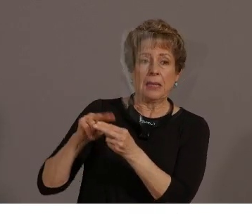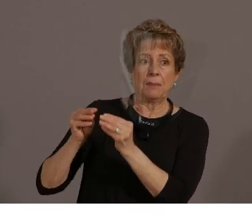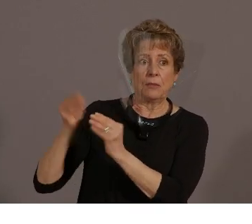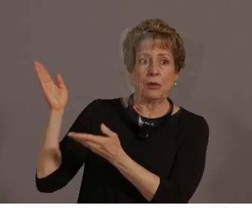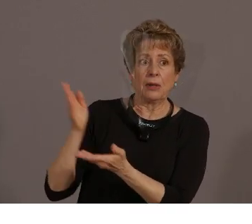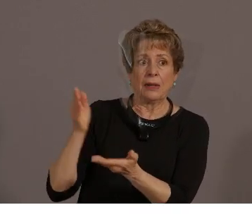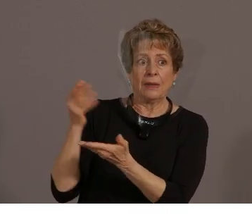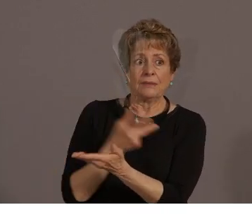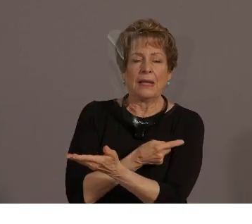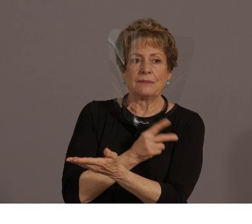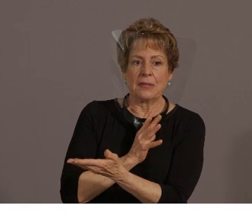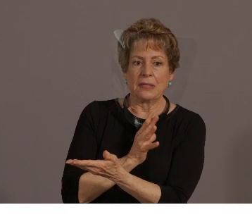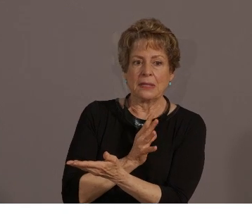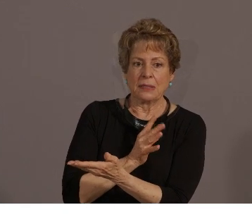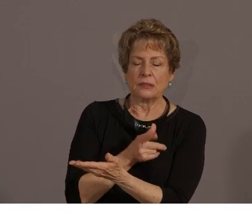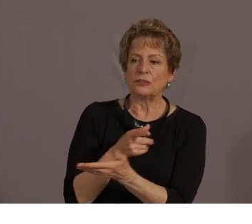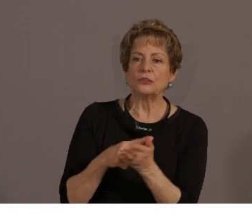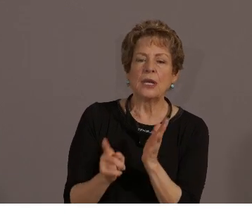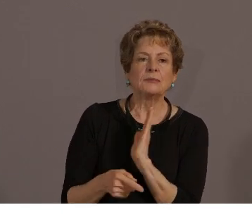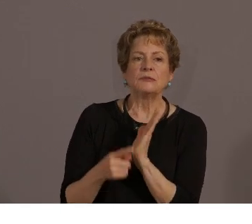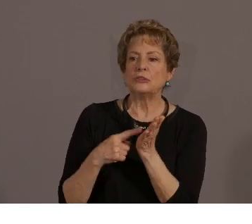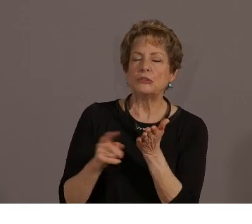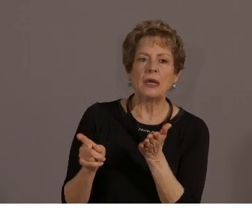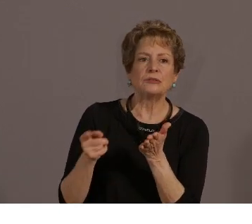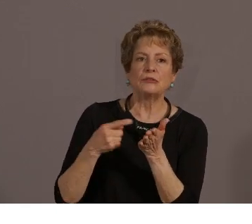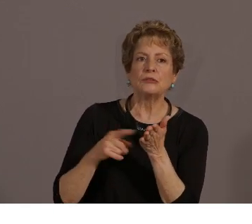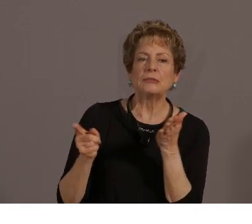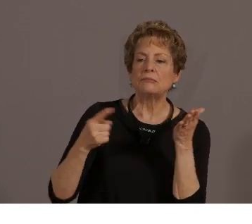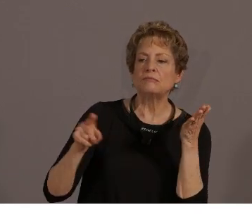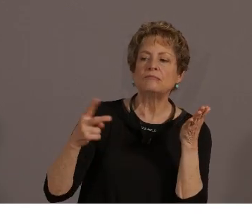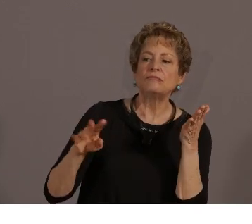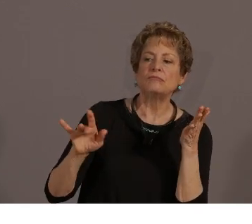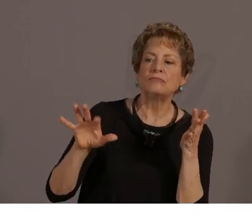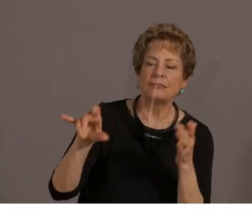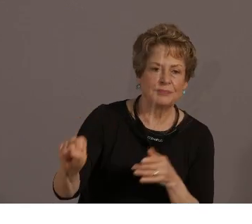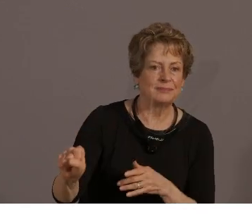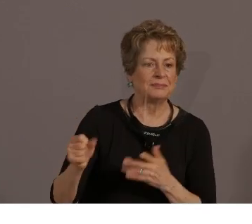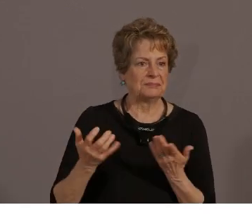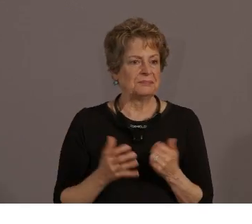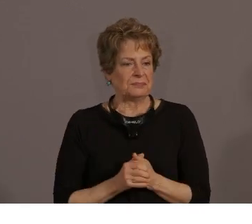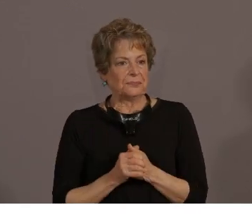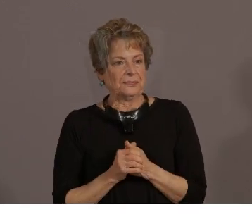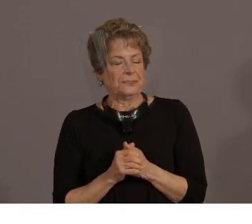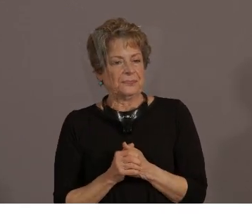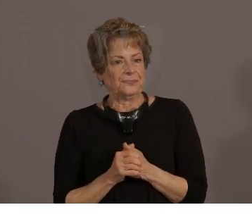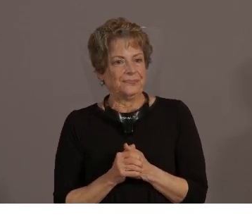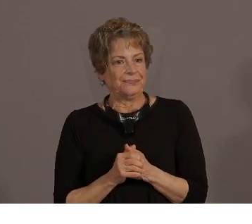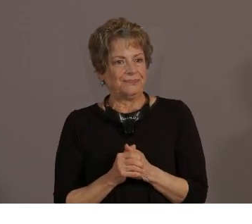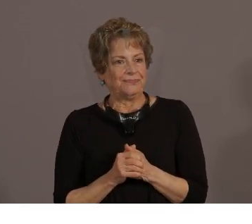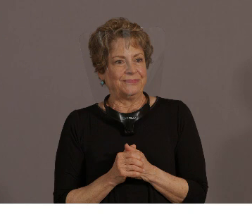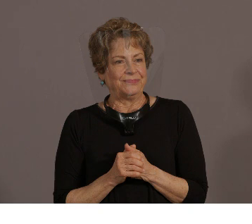if you are actively looking for vaccine, to go to our pharmacy websites as well.